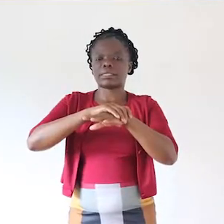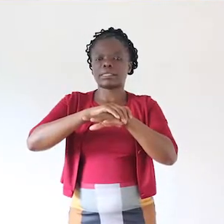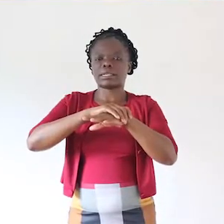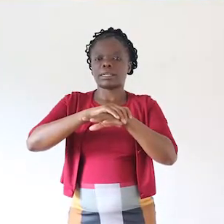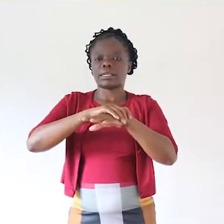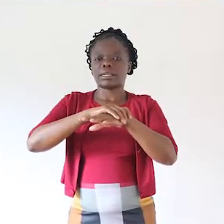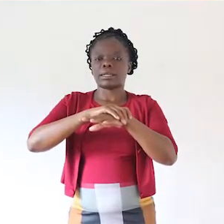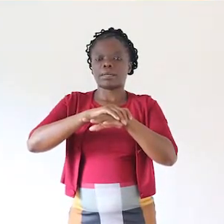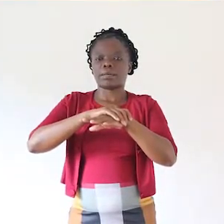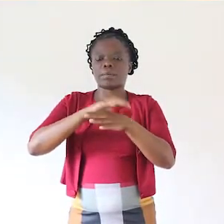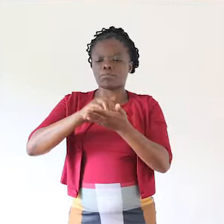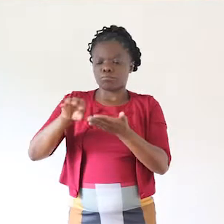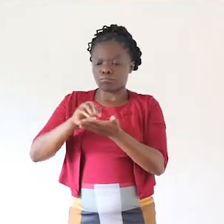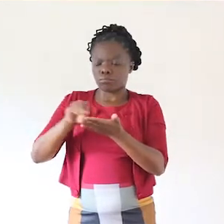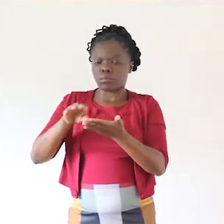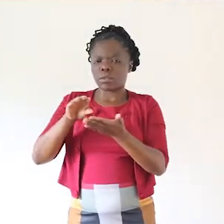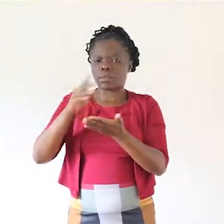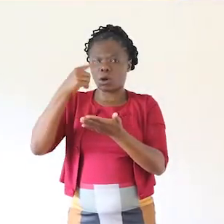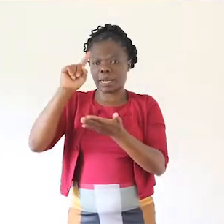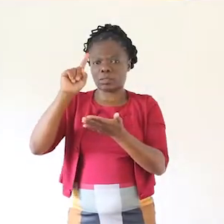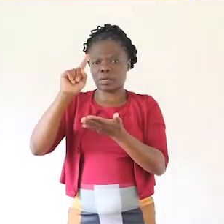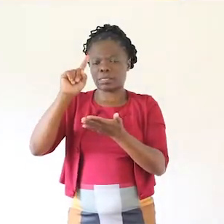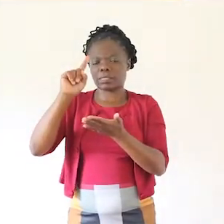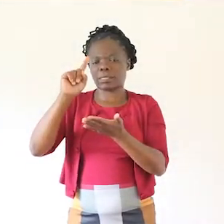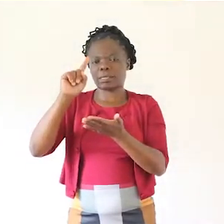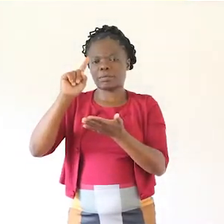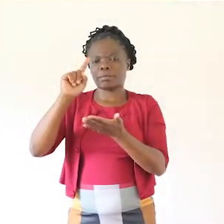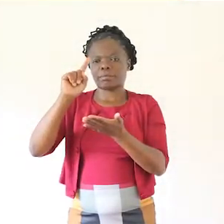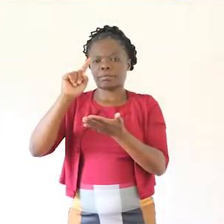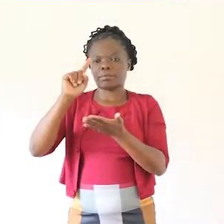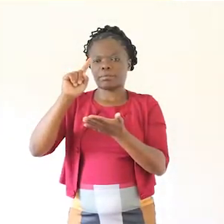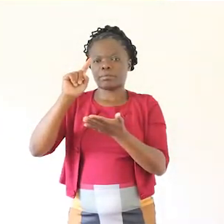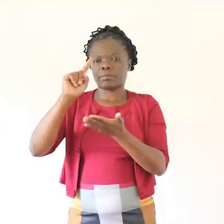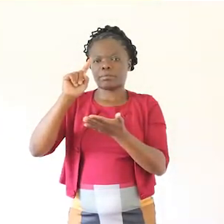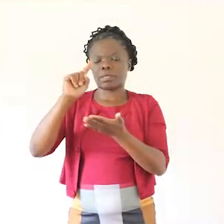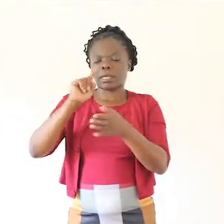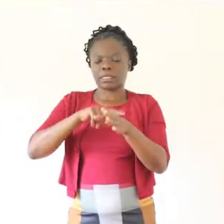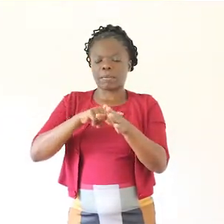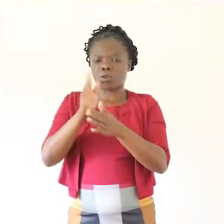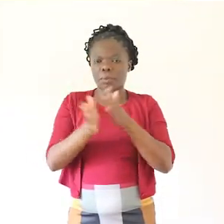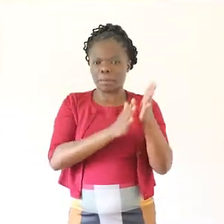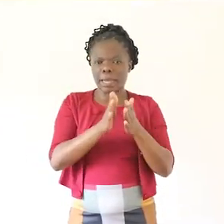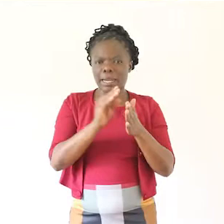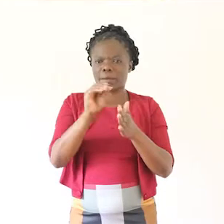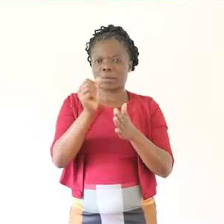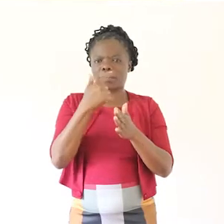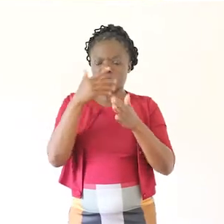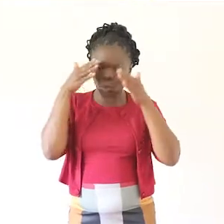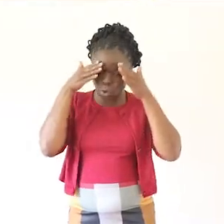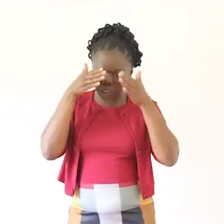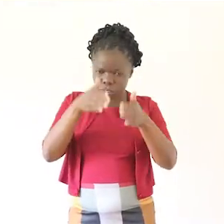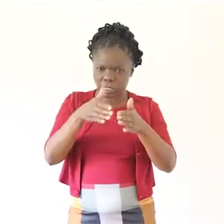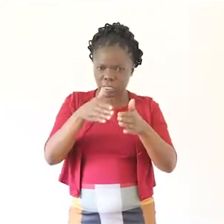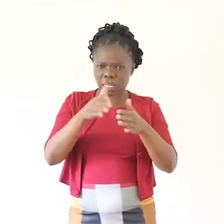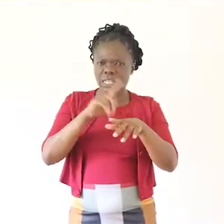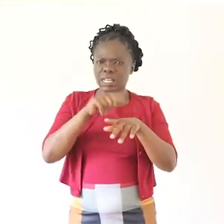the right ones here. When you are preparing something, you concentrate, and when you are tired,